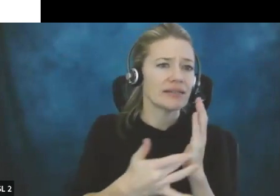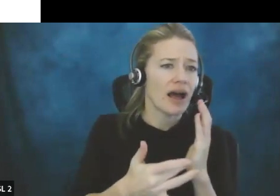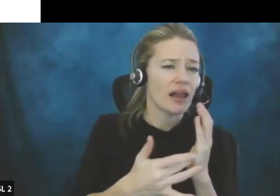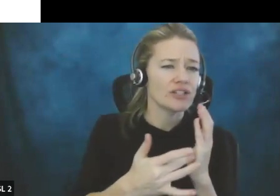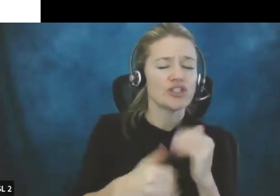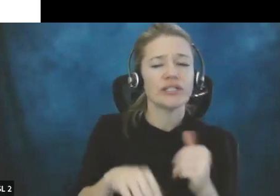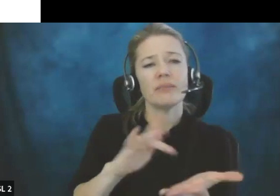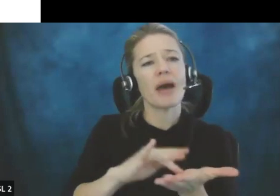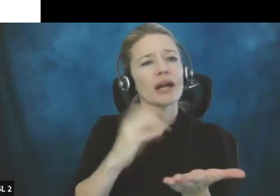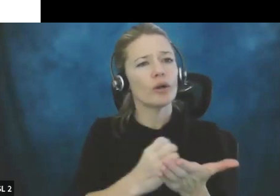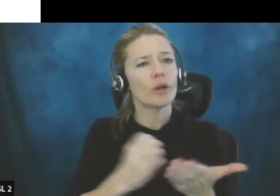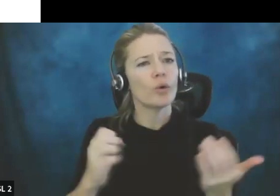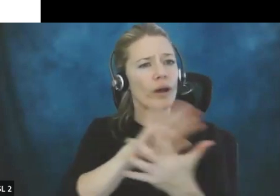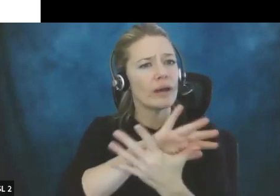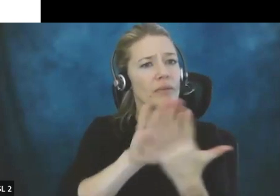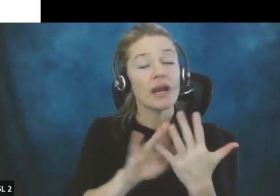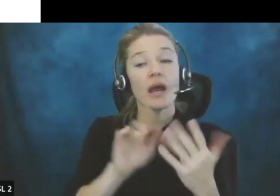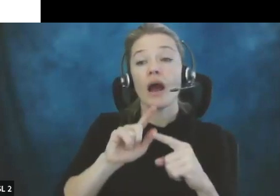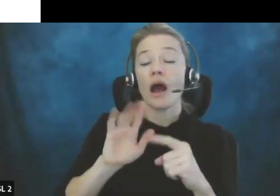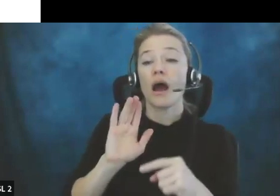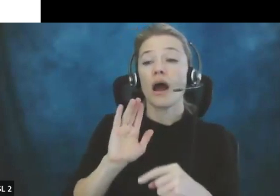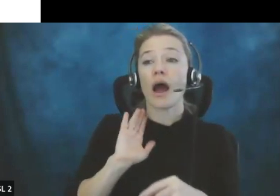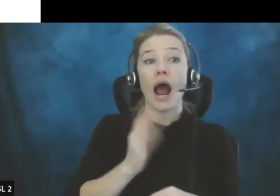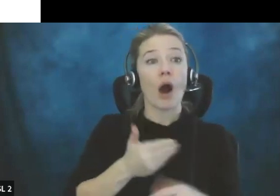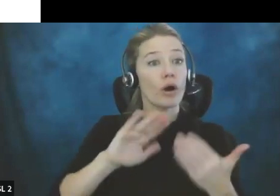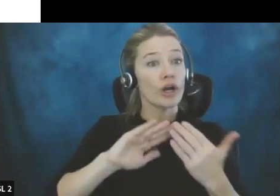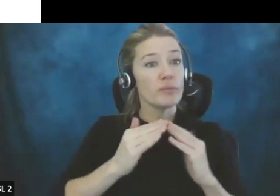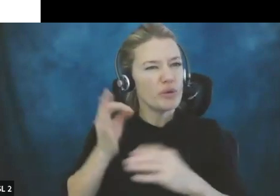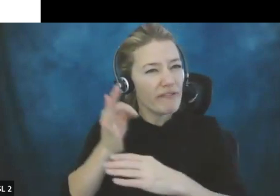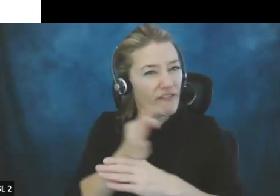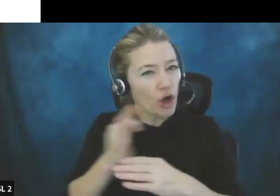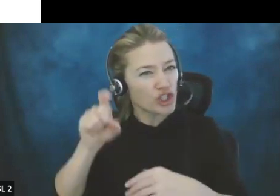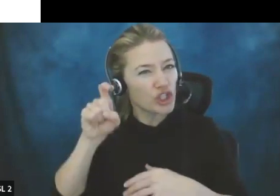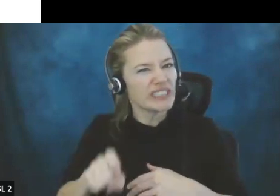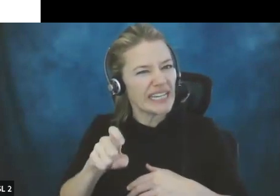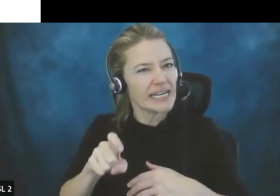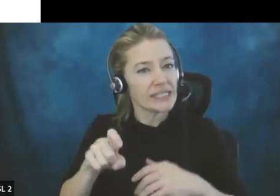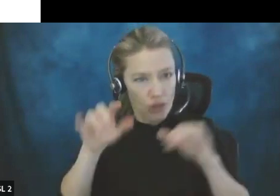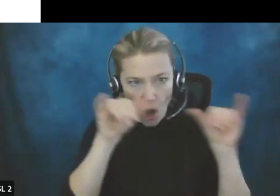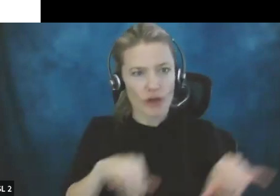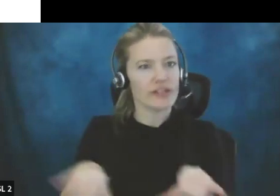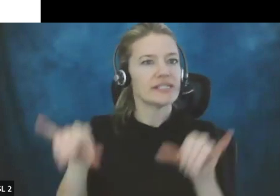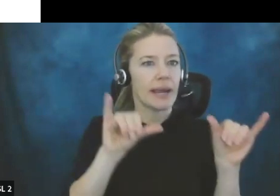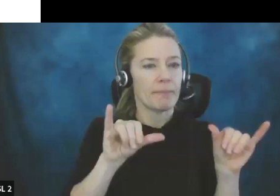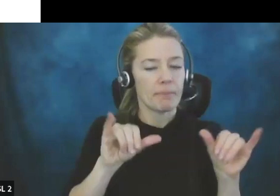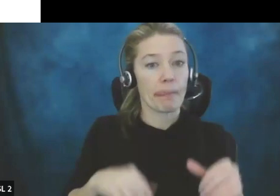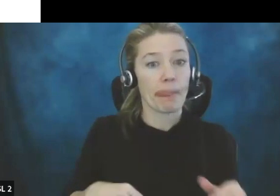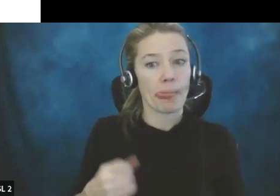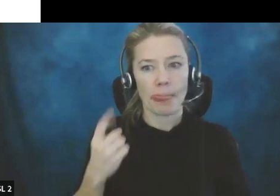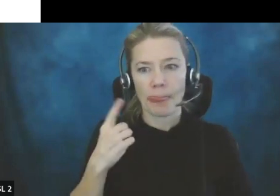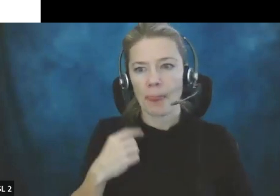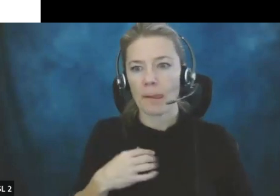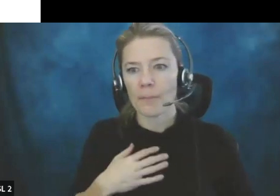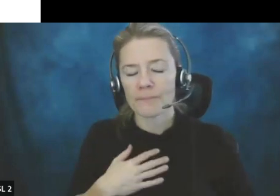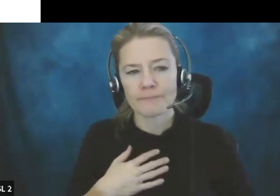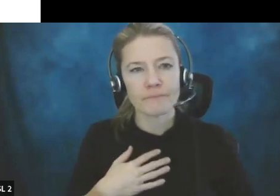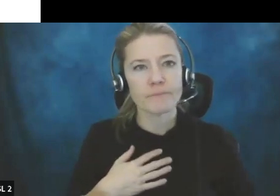durable medical equipment, right? The functional needs of our communities that we serve are often very